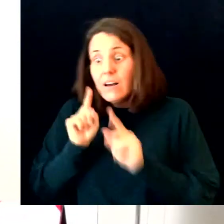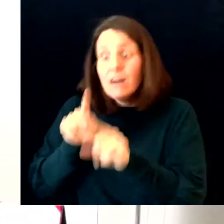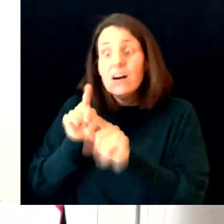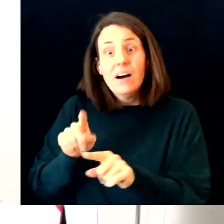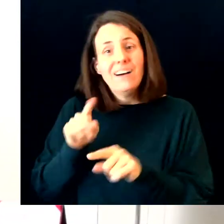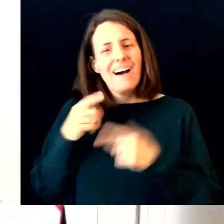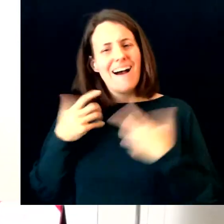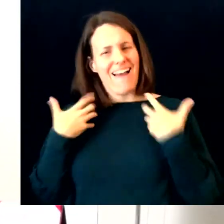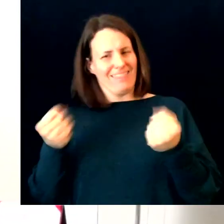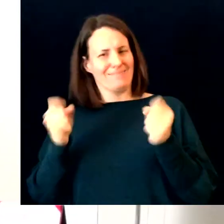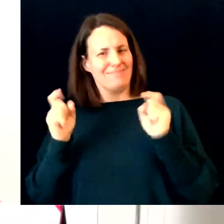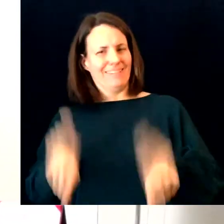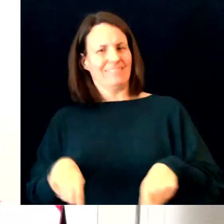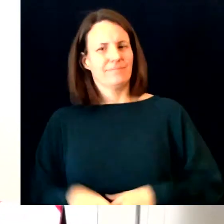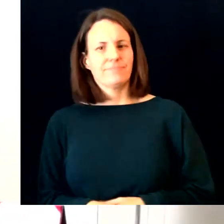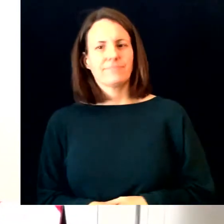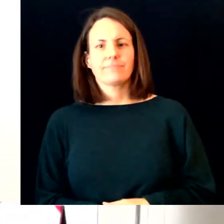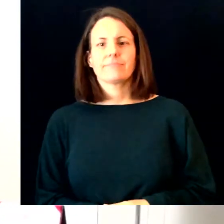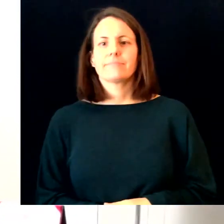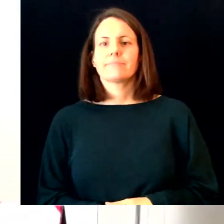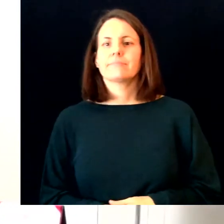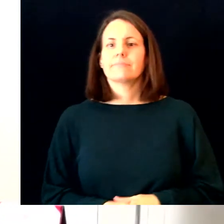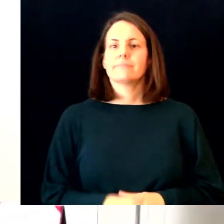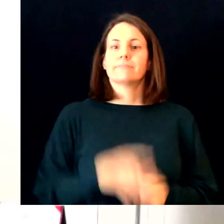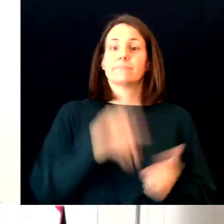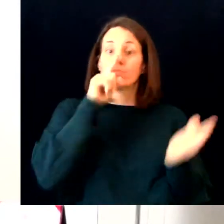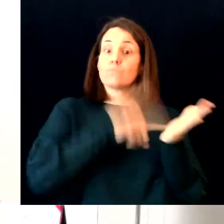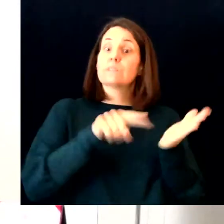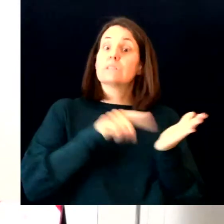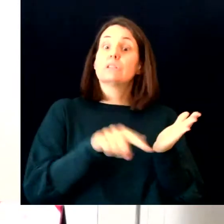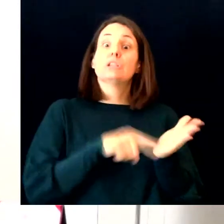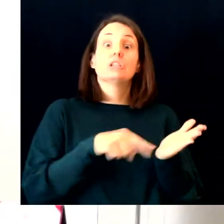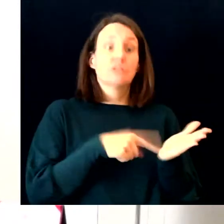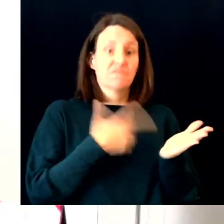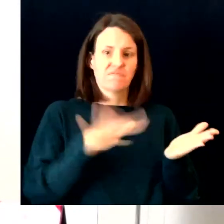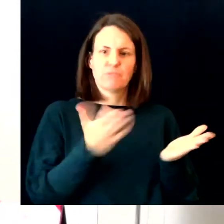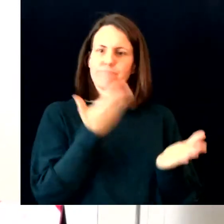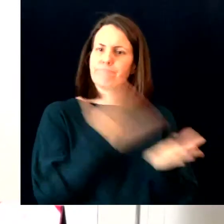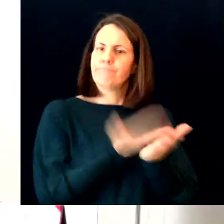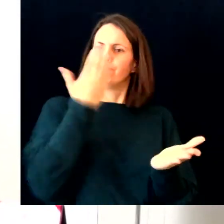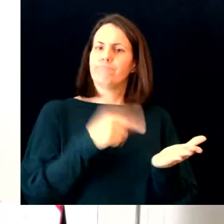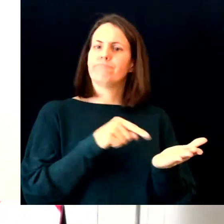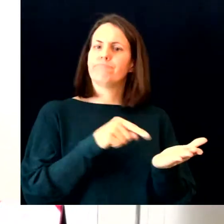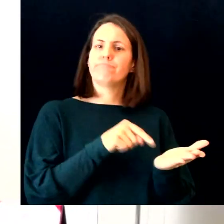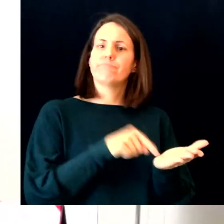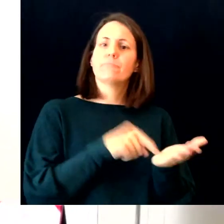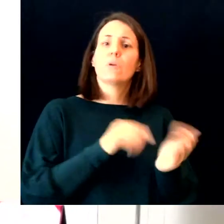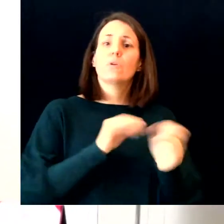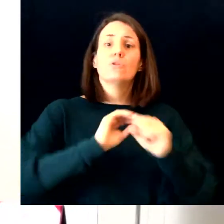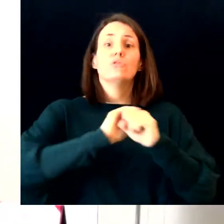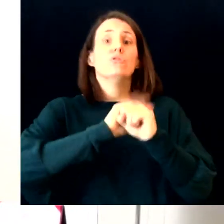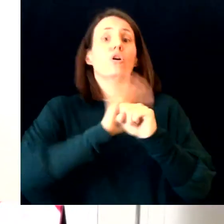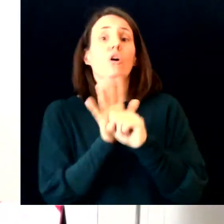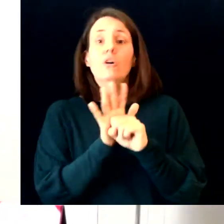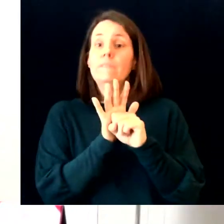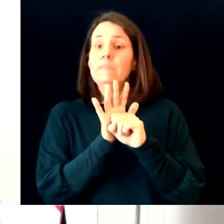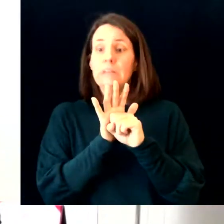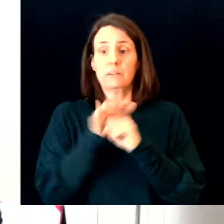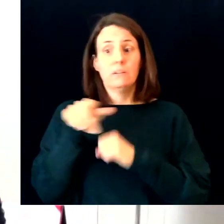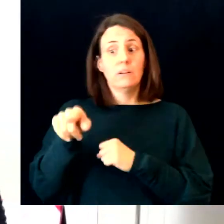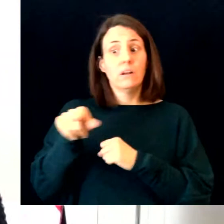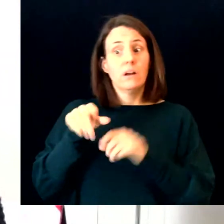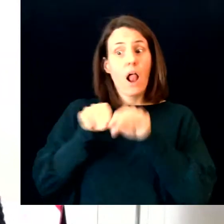COVID-19 transmission rates within school settings are typically lower or similar to community transmission when there are